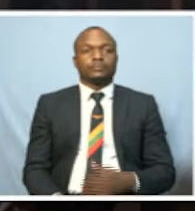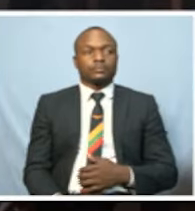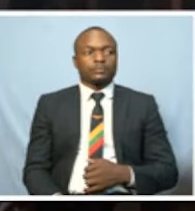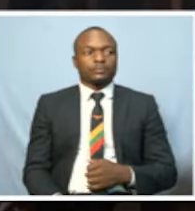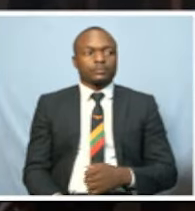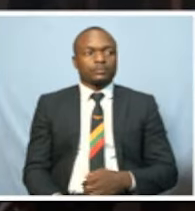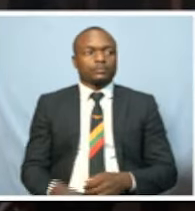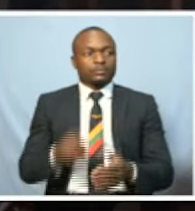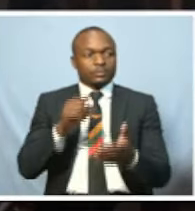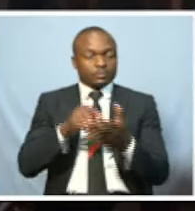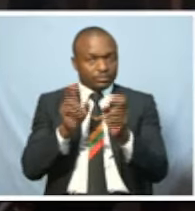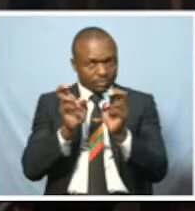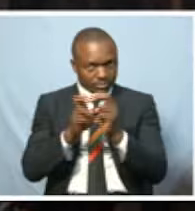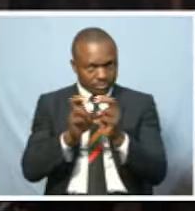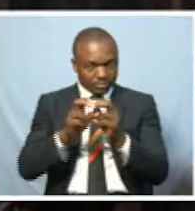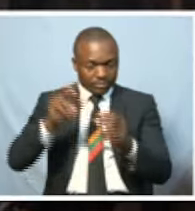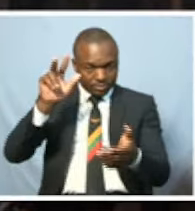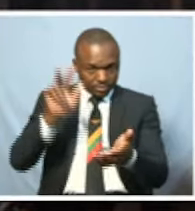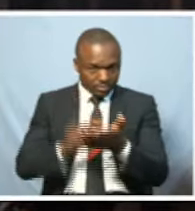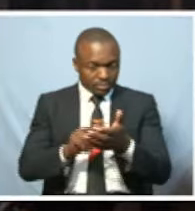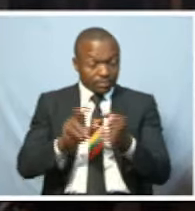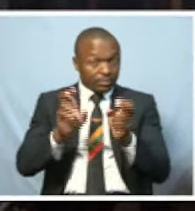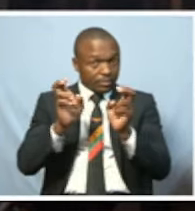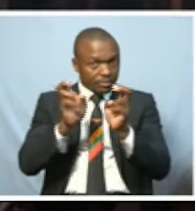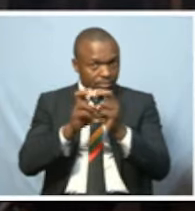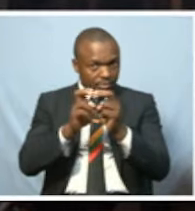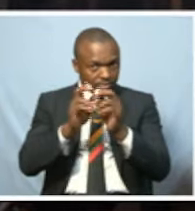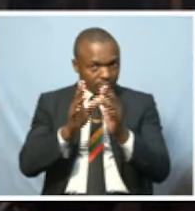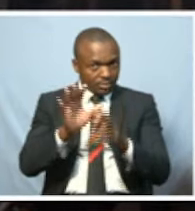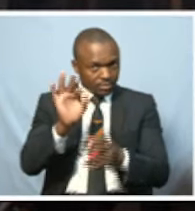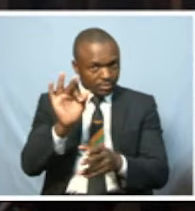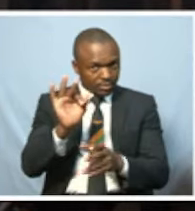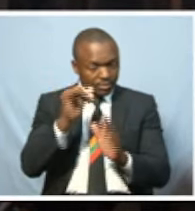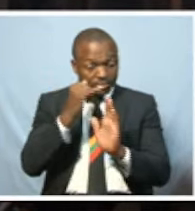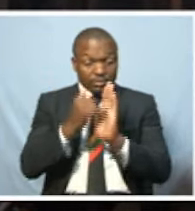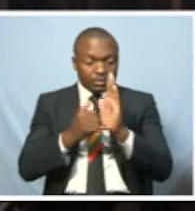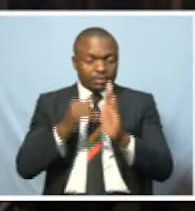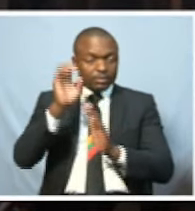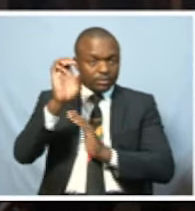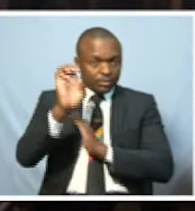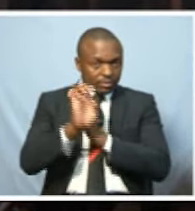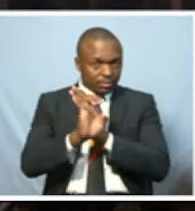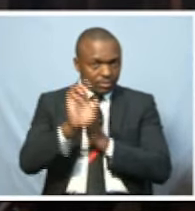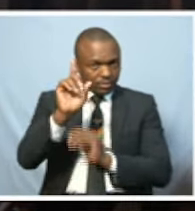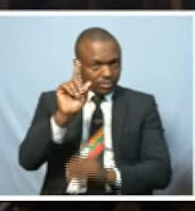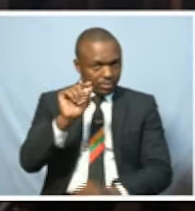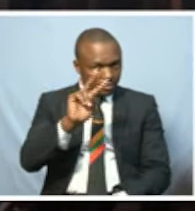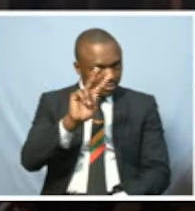this is a contract that was signed by the contractor on 19th of June 2023,